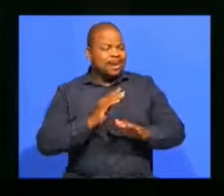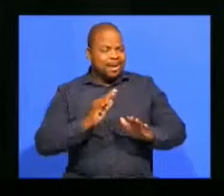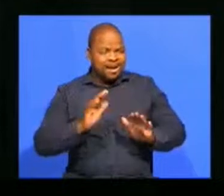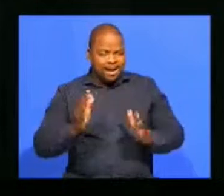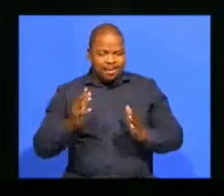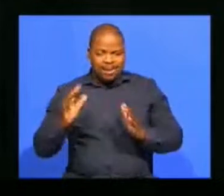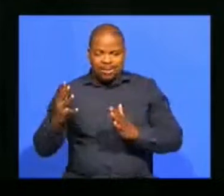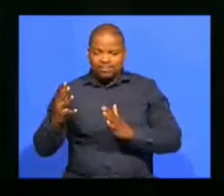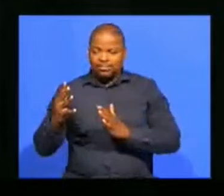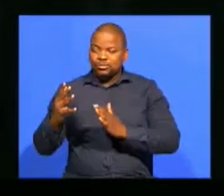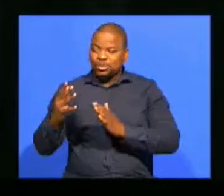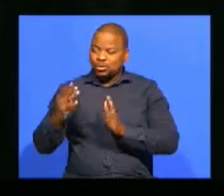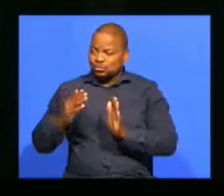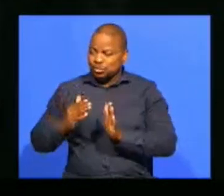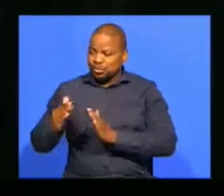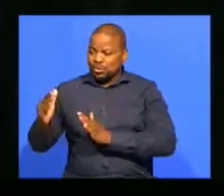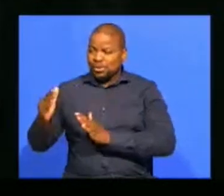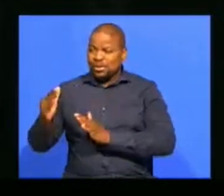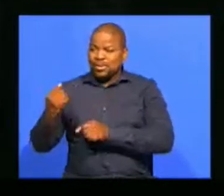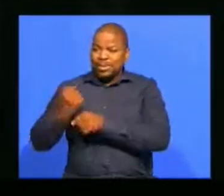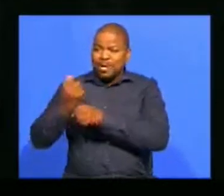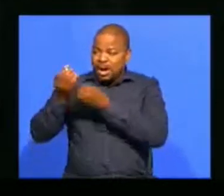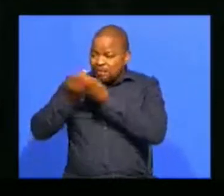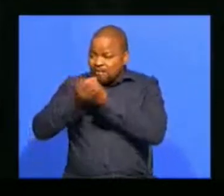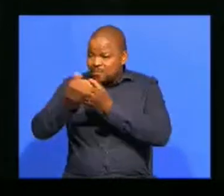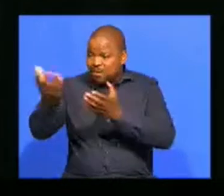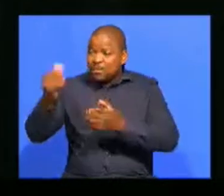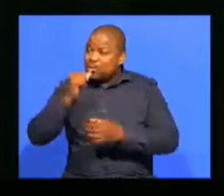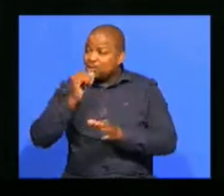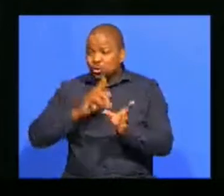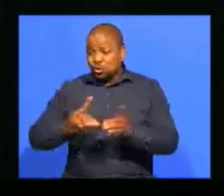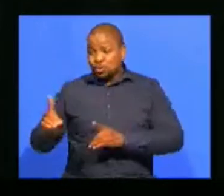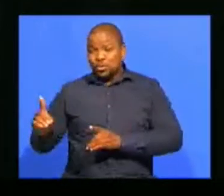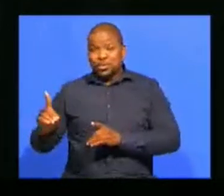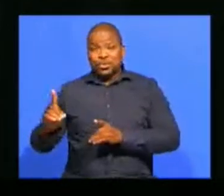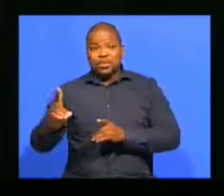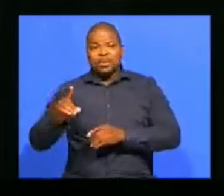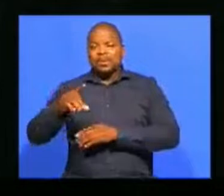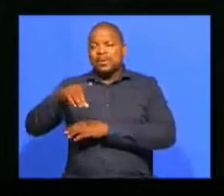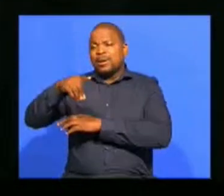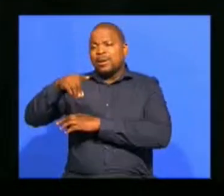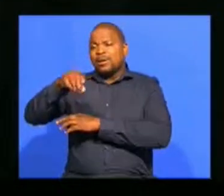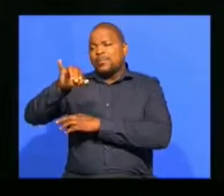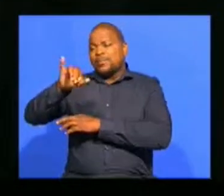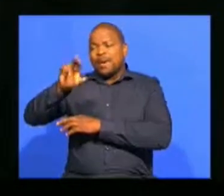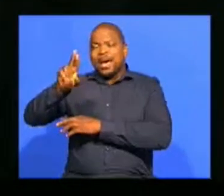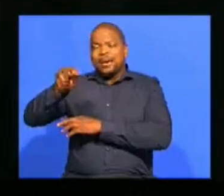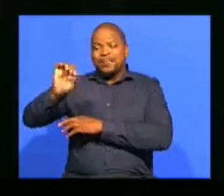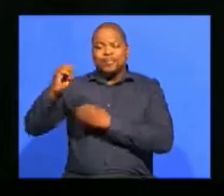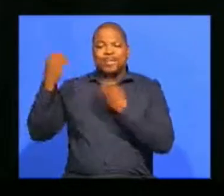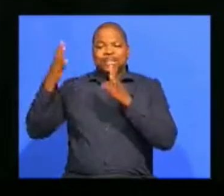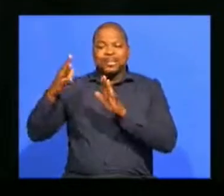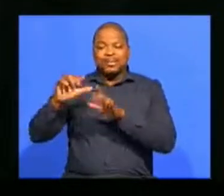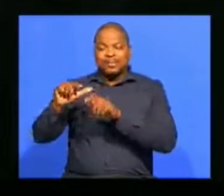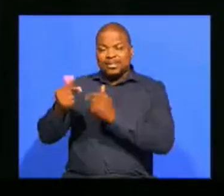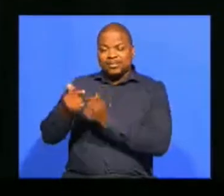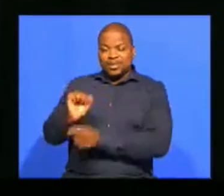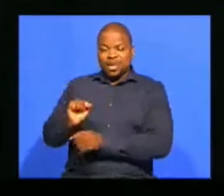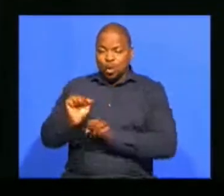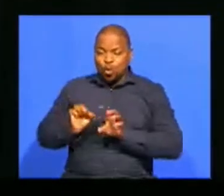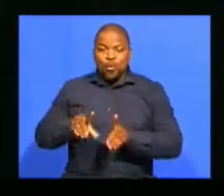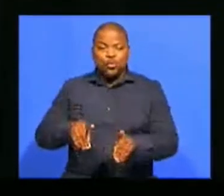they get governed. And we couldn't do that without updating the Prime Minister and his delegation about